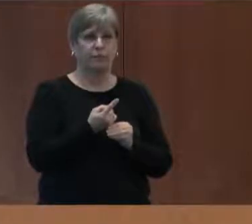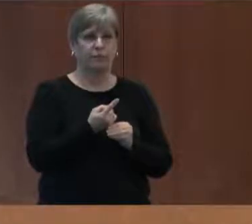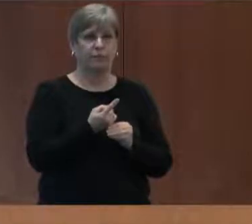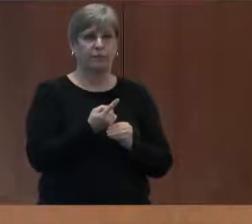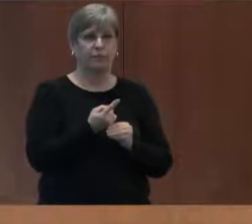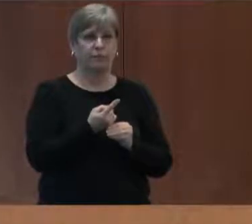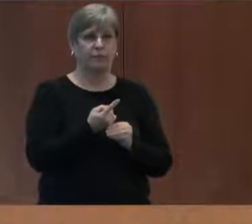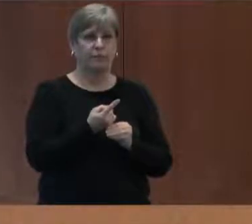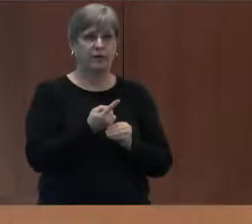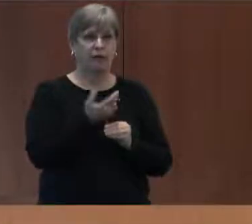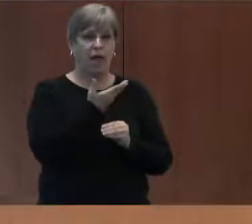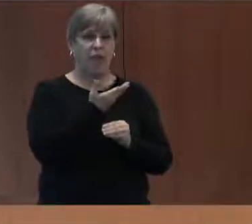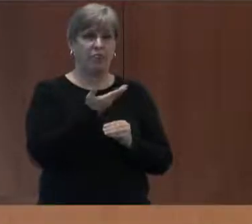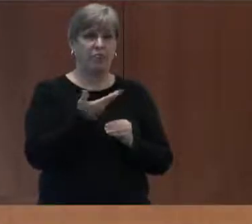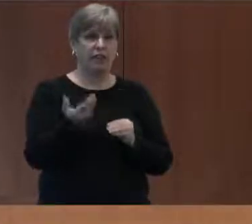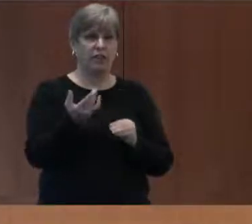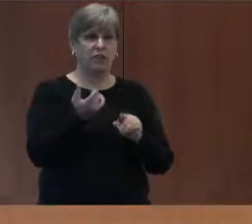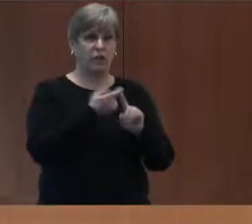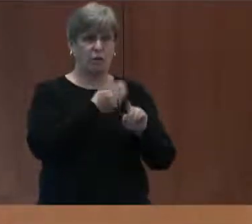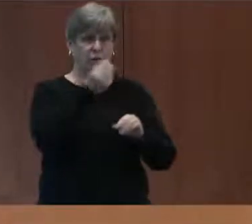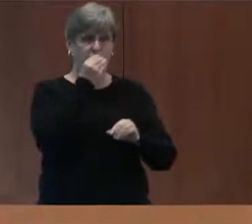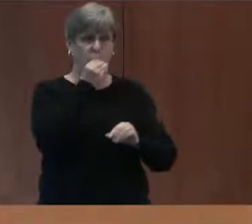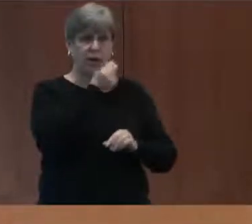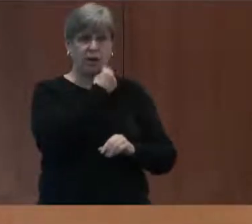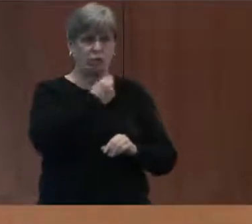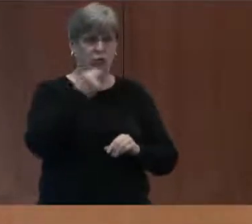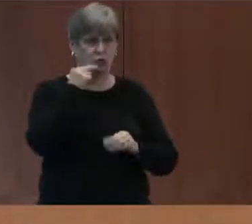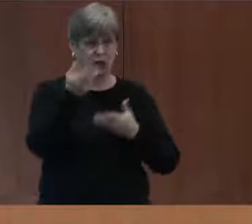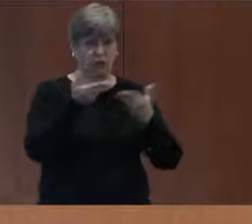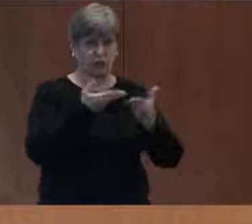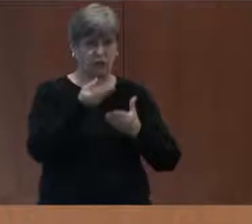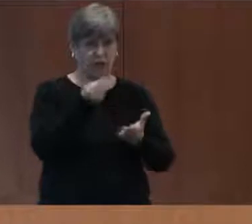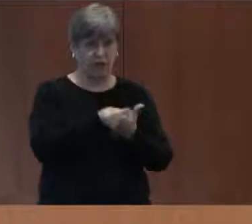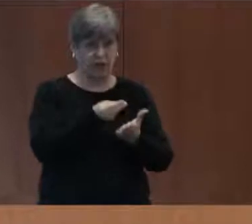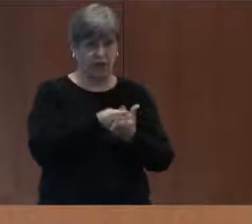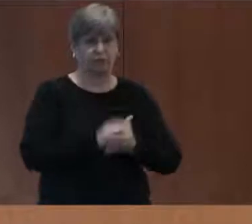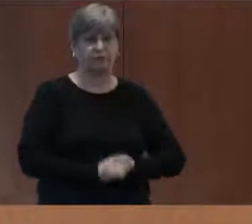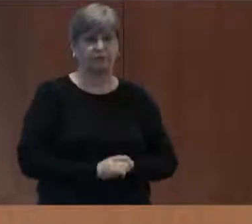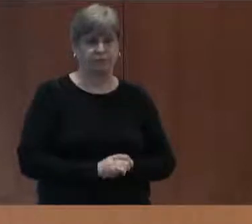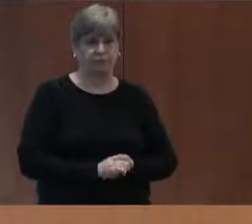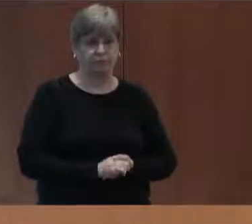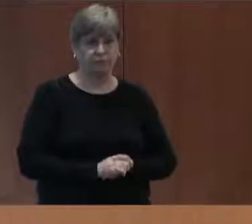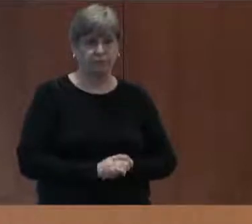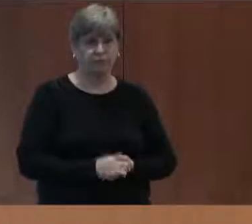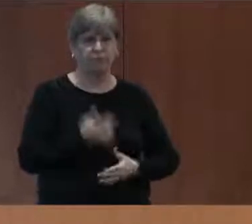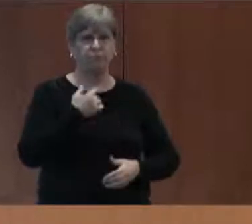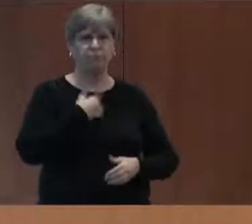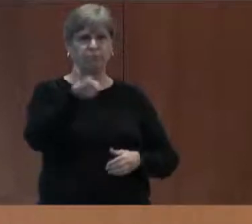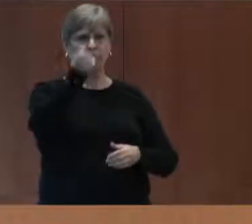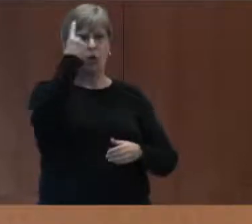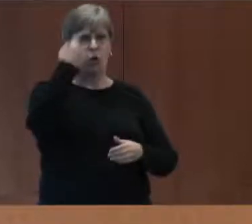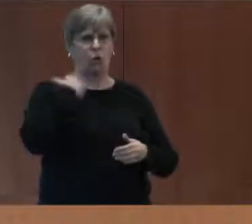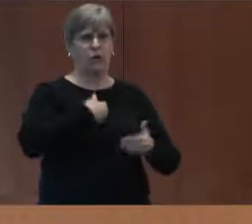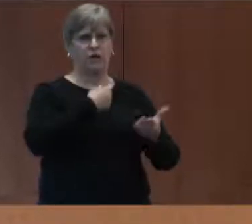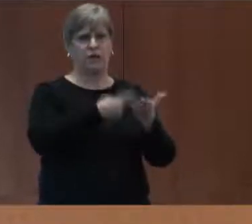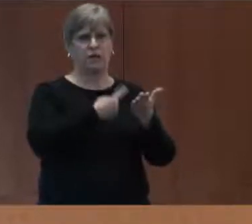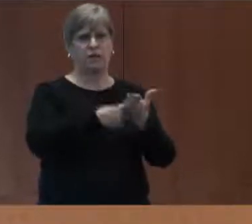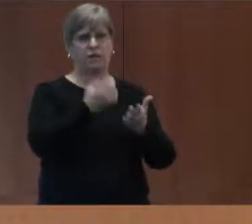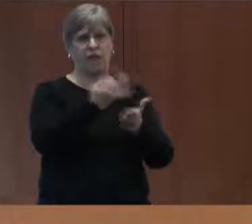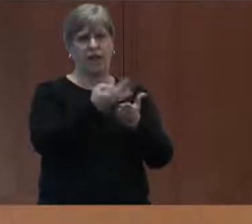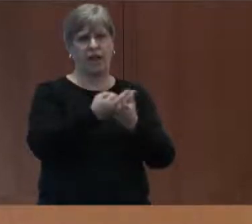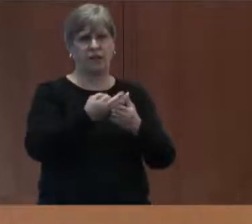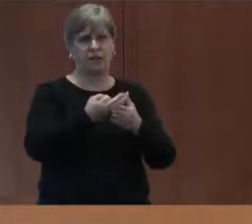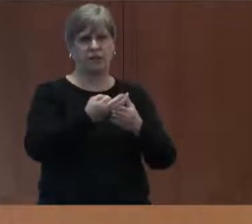the things coming out of the Food and Nutrition Service Fund. as I understand it, we discussed this in Finance Committee,